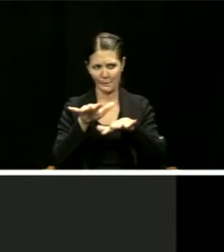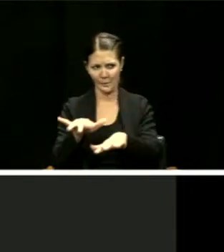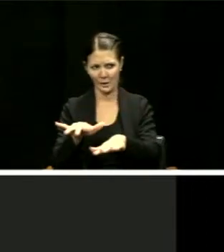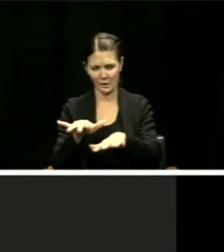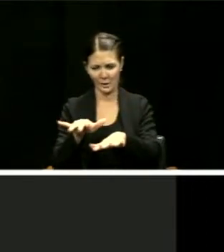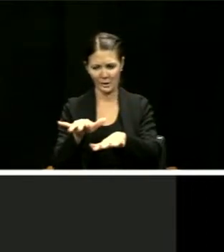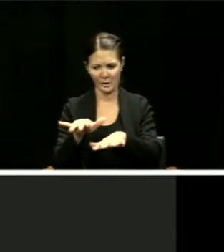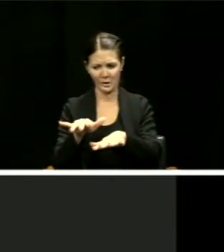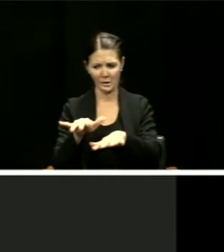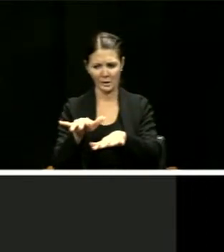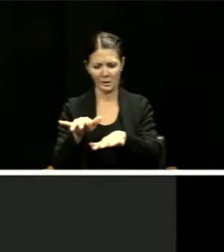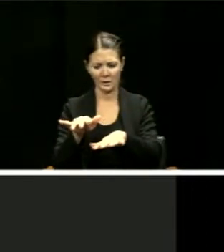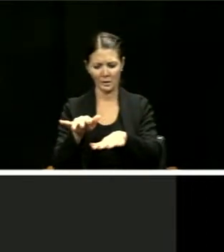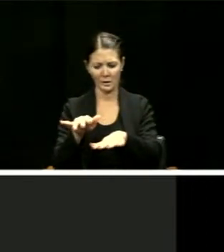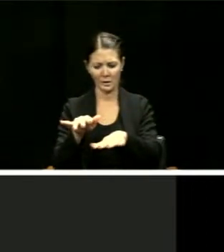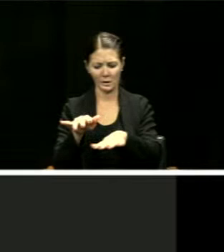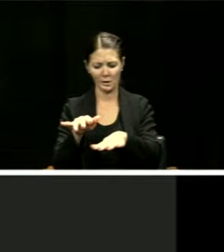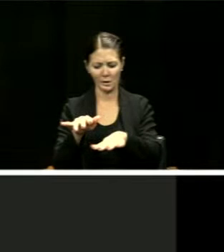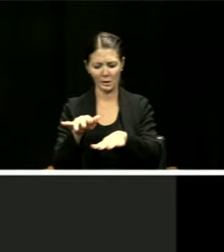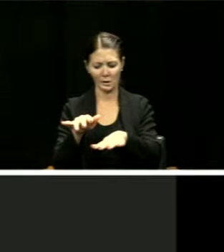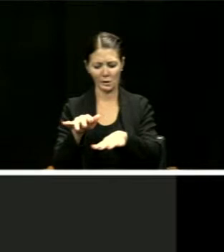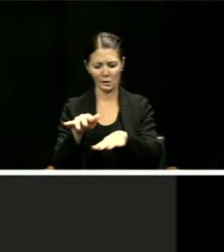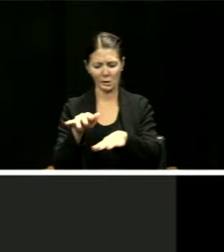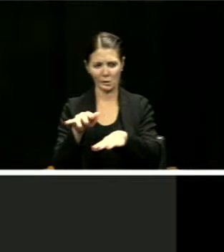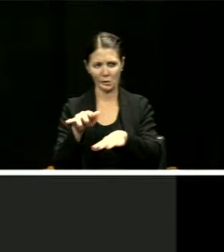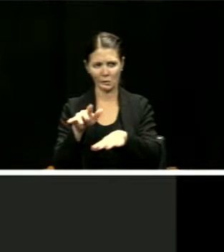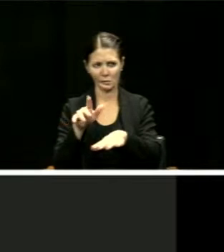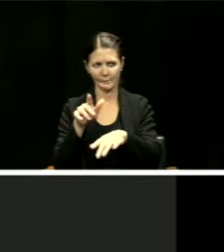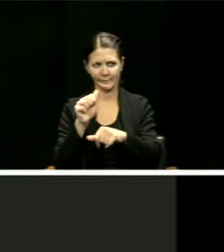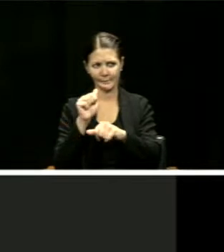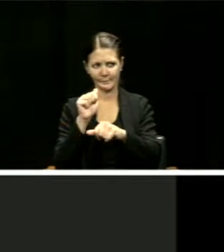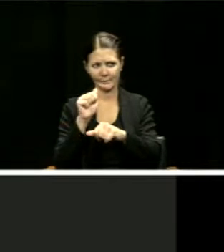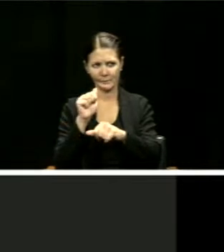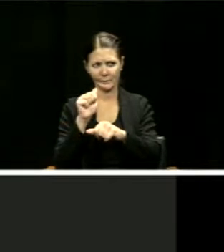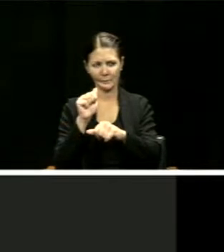then, with